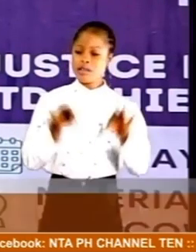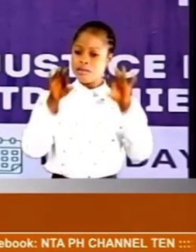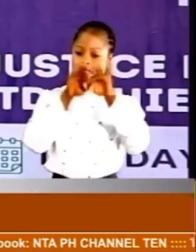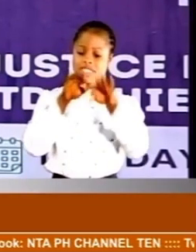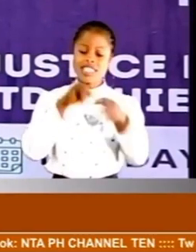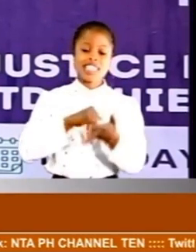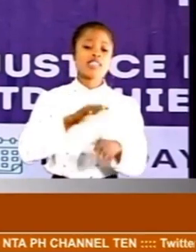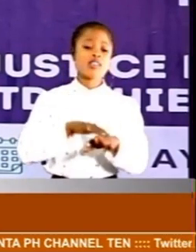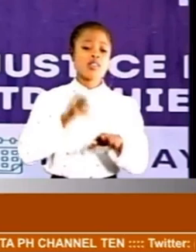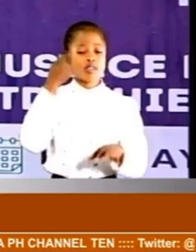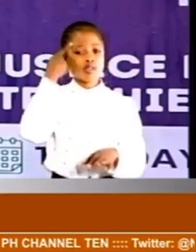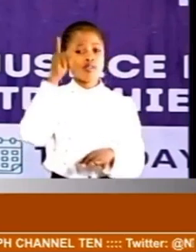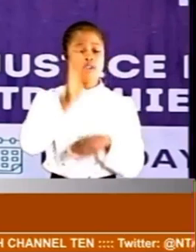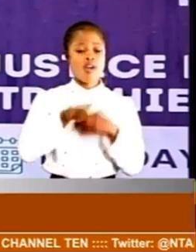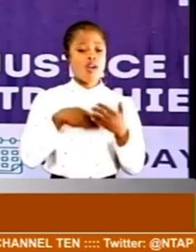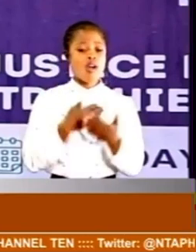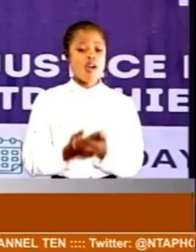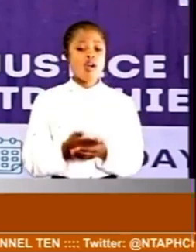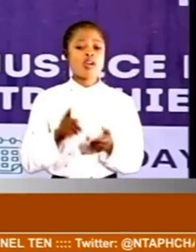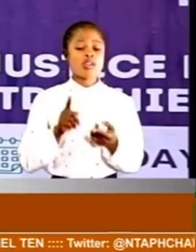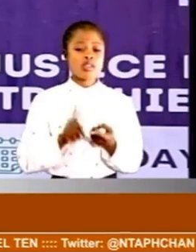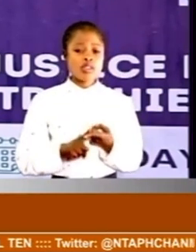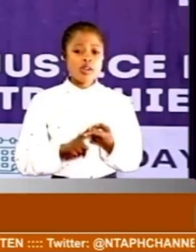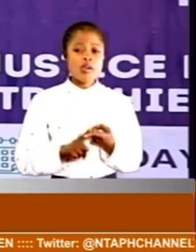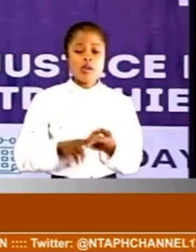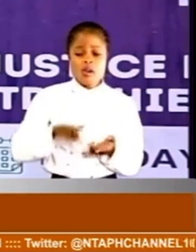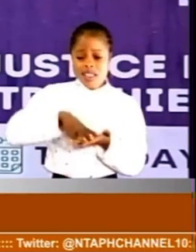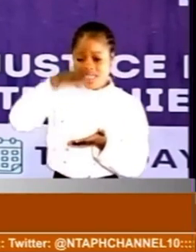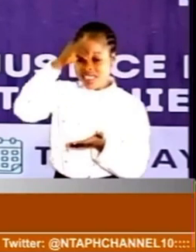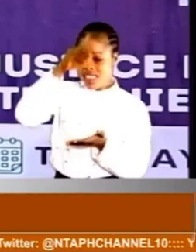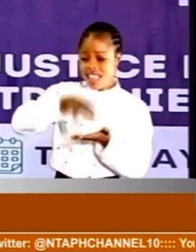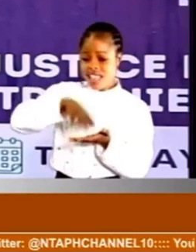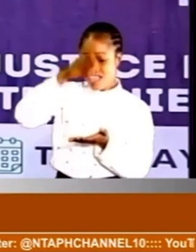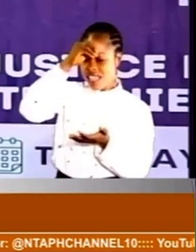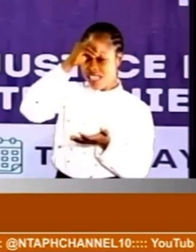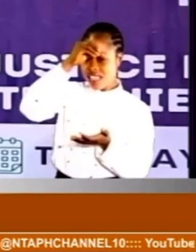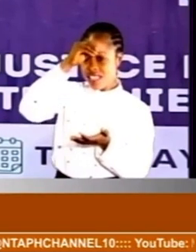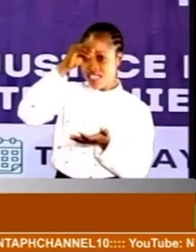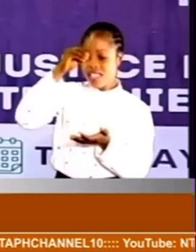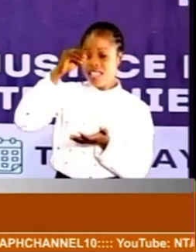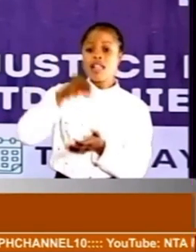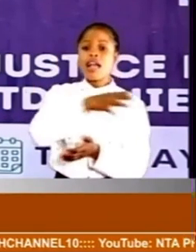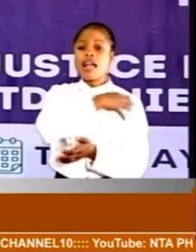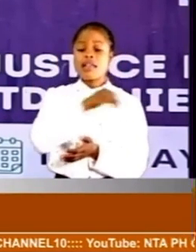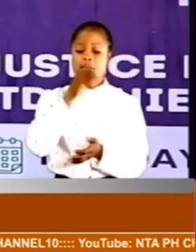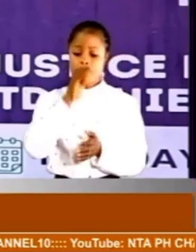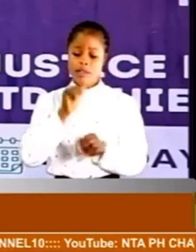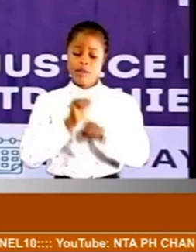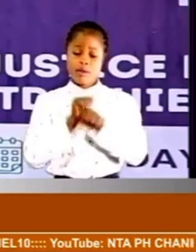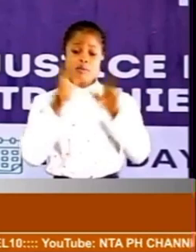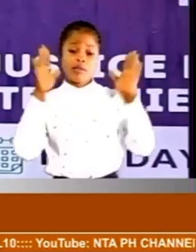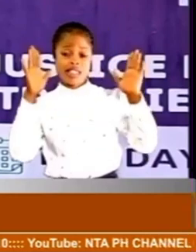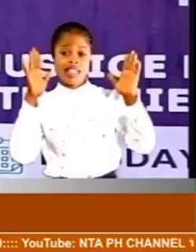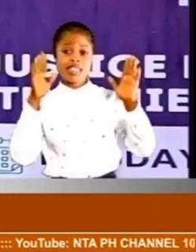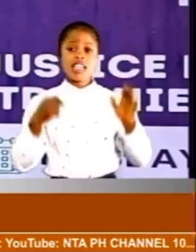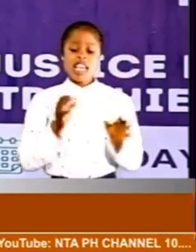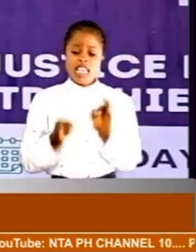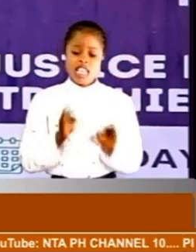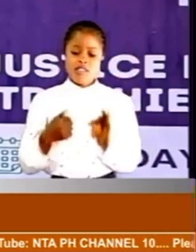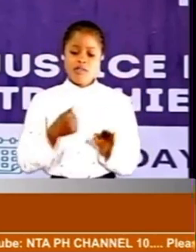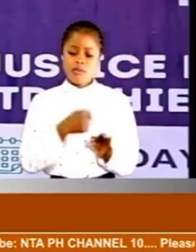profession to apply ourselves with every sense of purpose and commitment. If we must catch up with